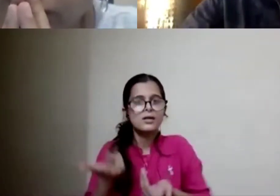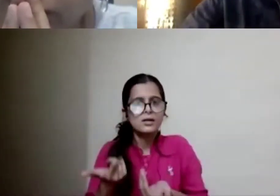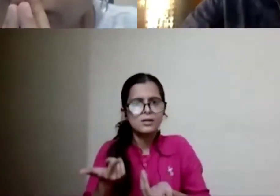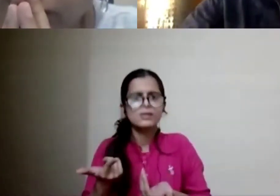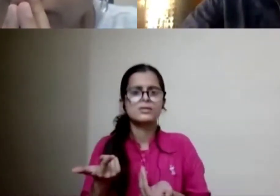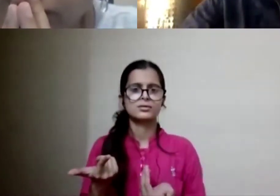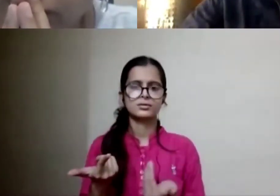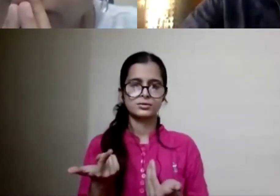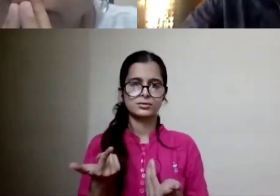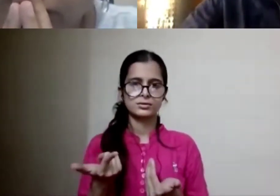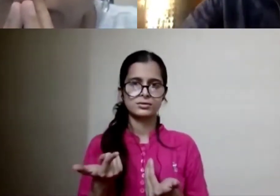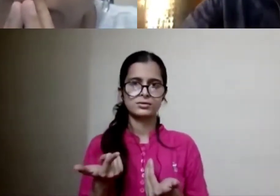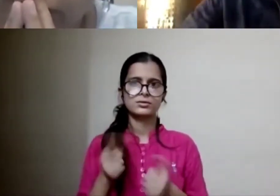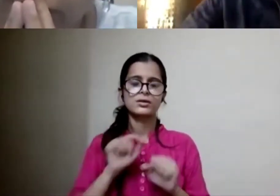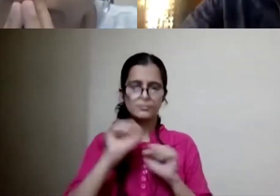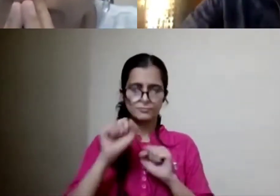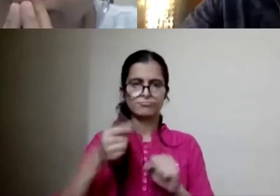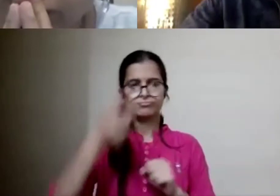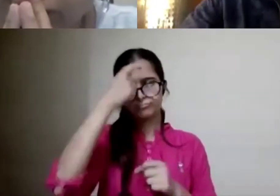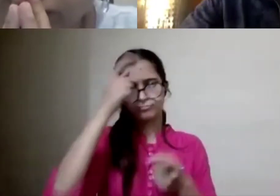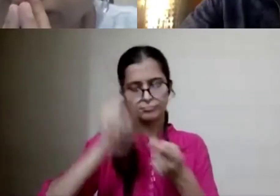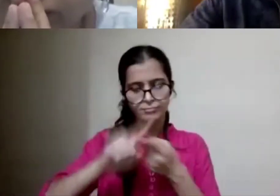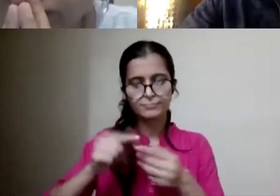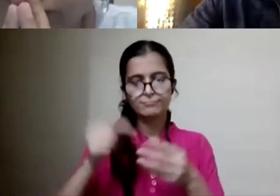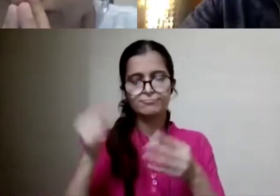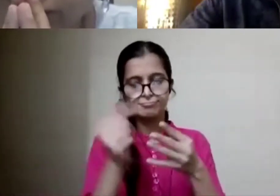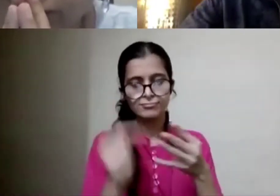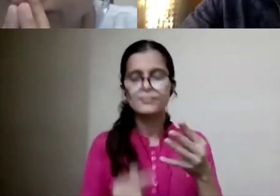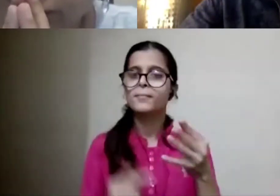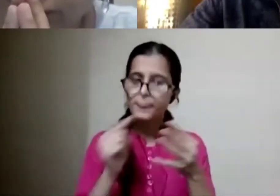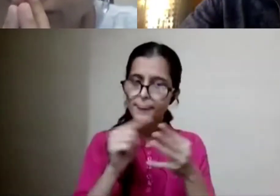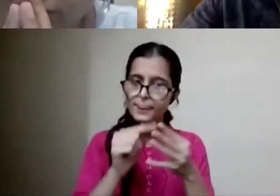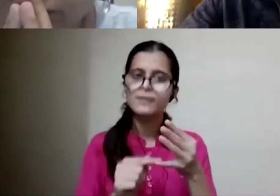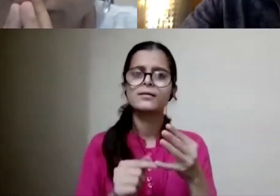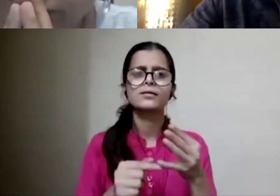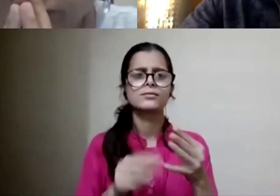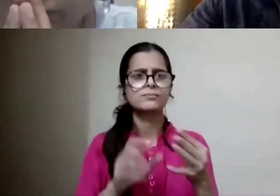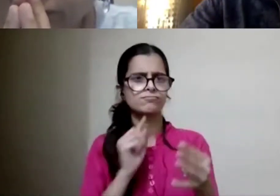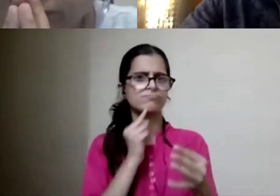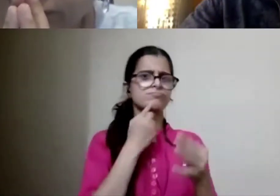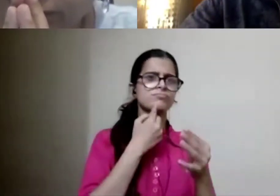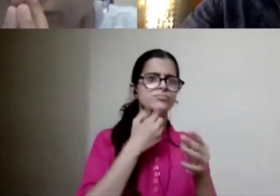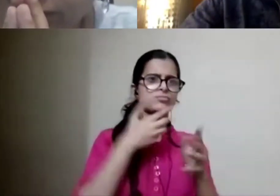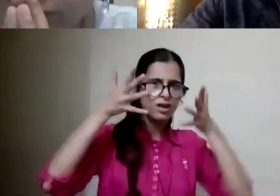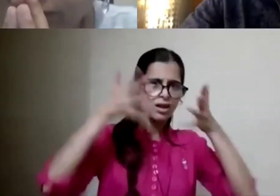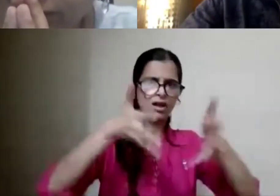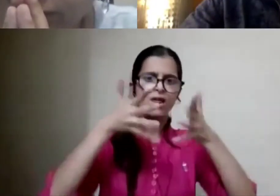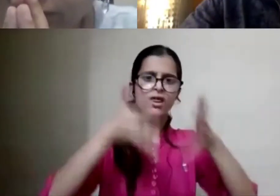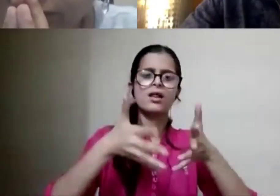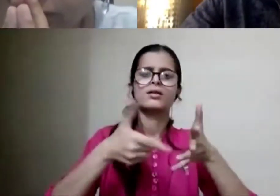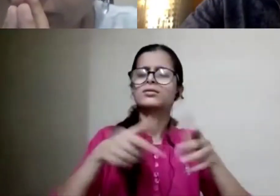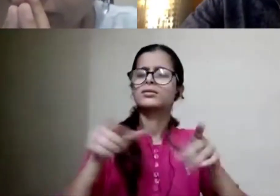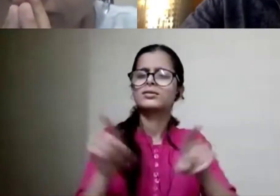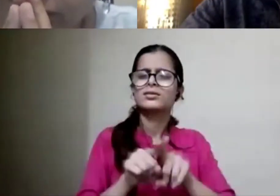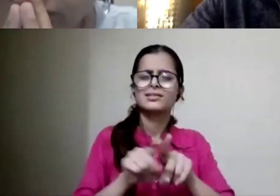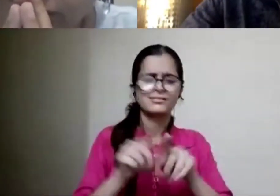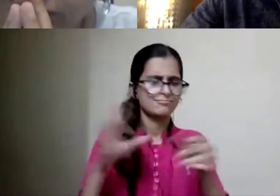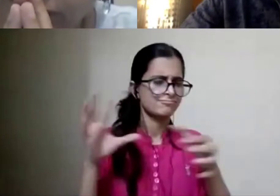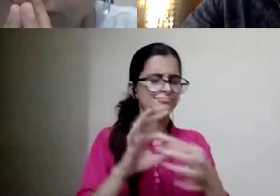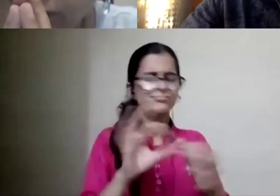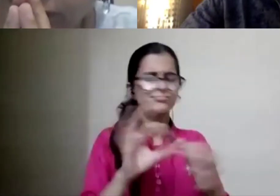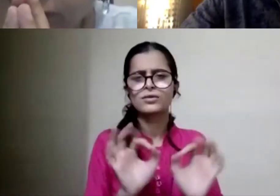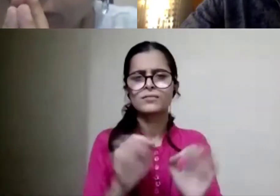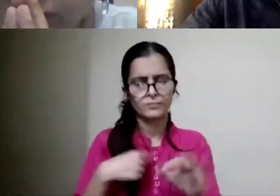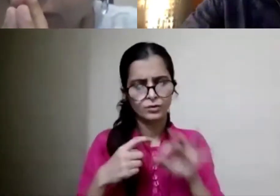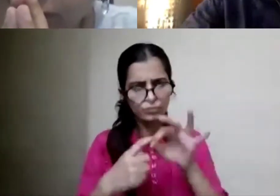is taking an issue to the point of absurdity because it is not rude or humiliating. And so my question was, what would you